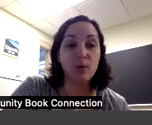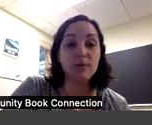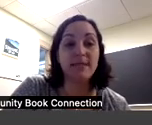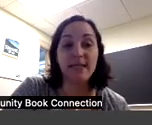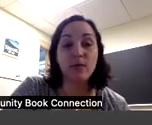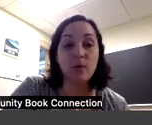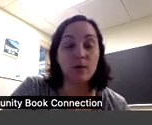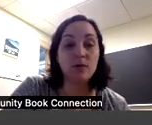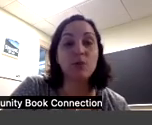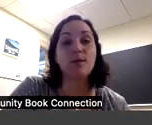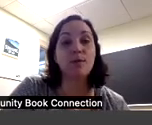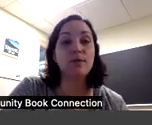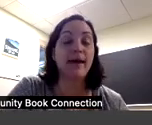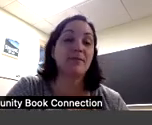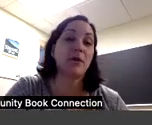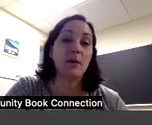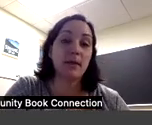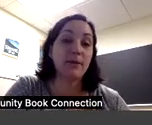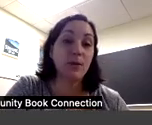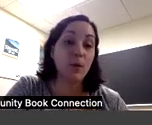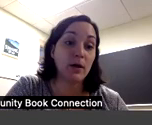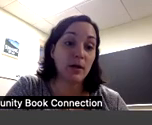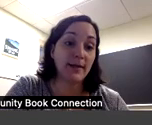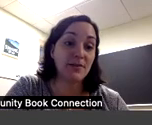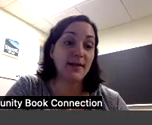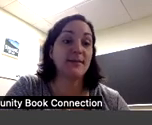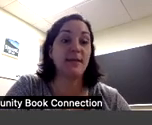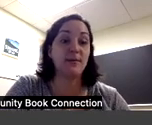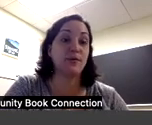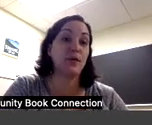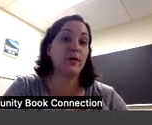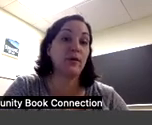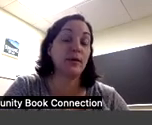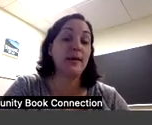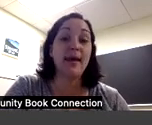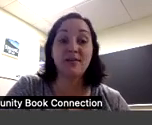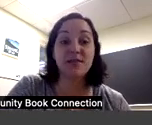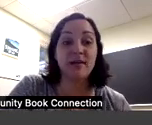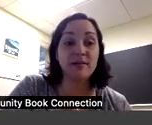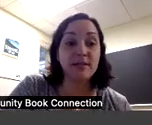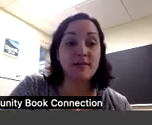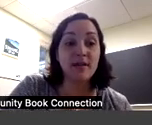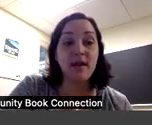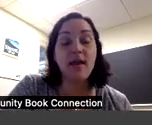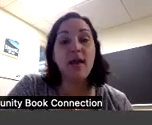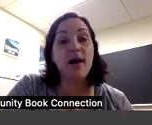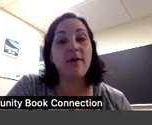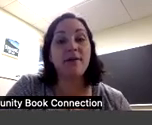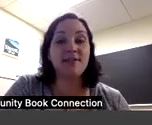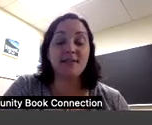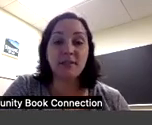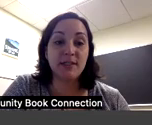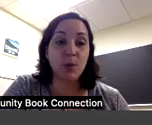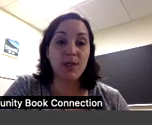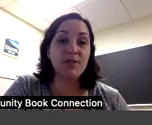the old dead coral to remove calcium carbonate from the water and extract it and be able to grow their own exoskeletons.